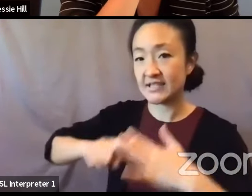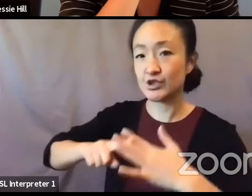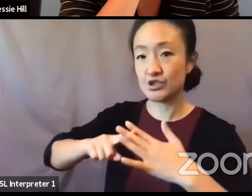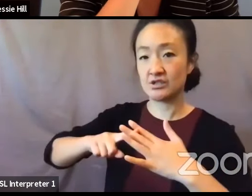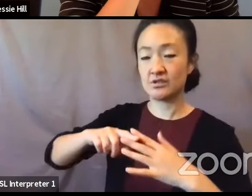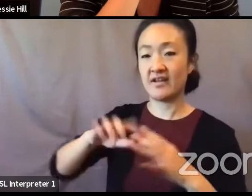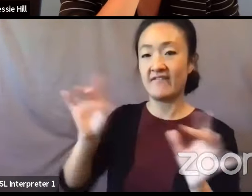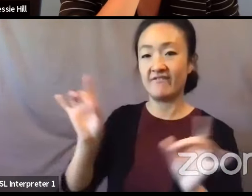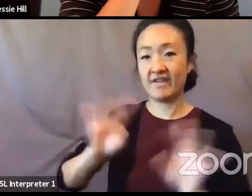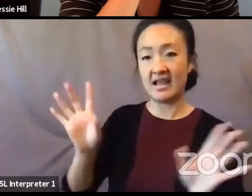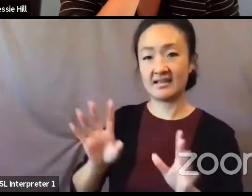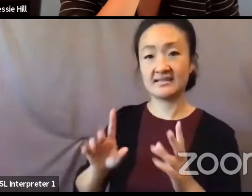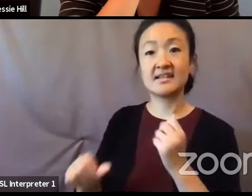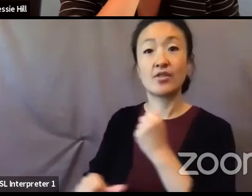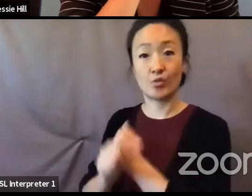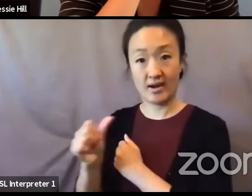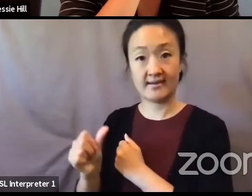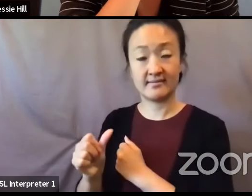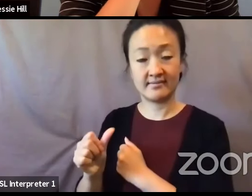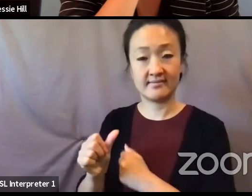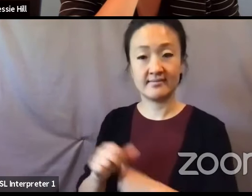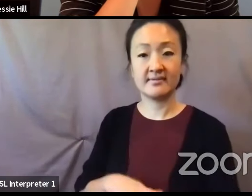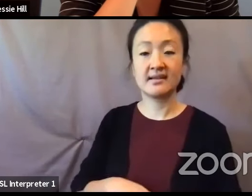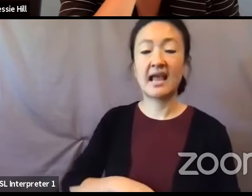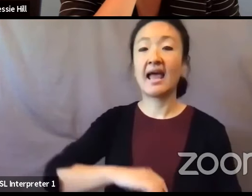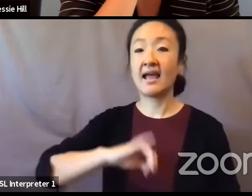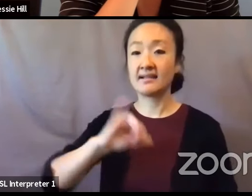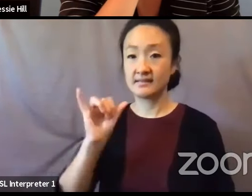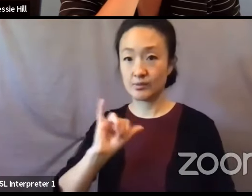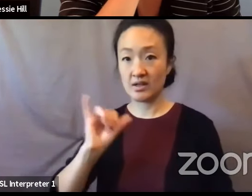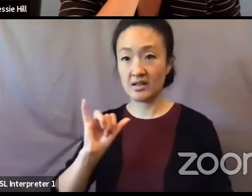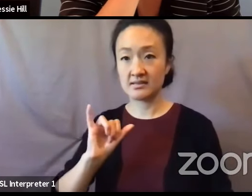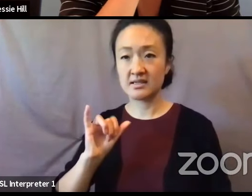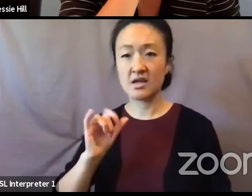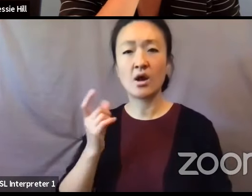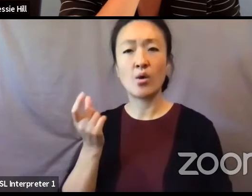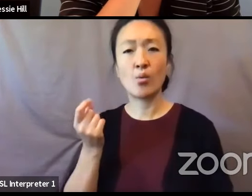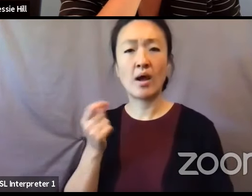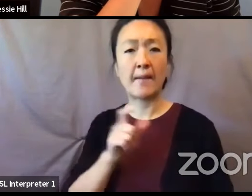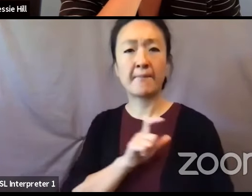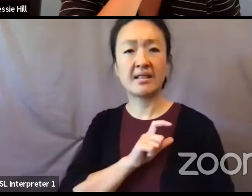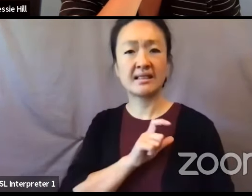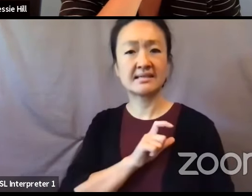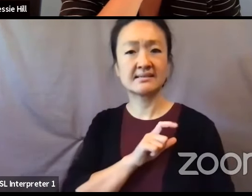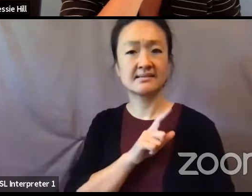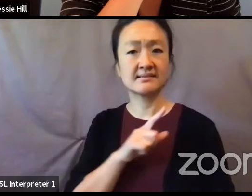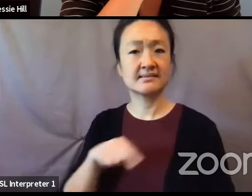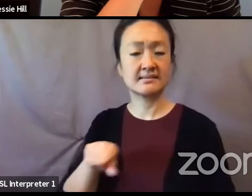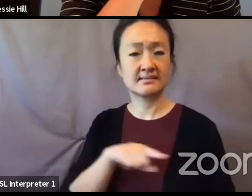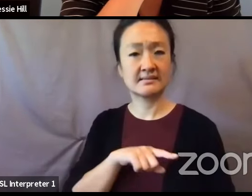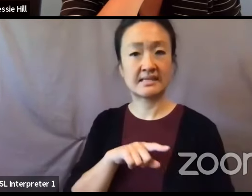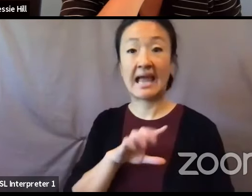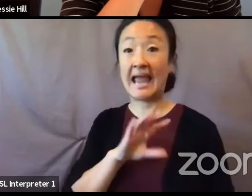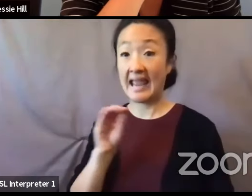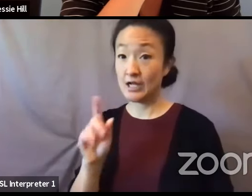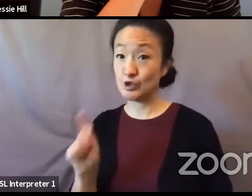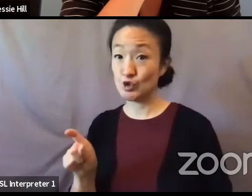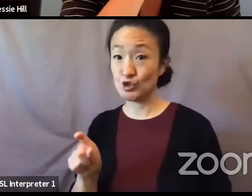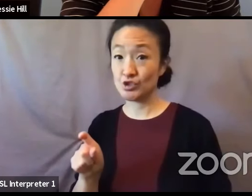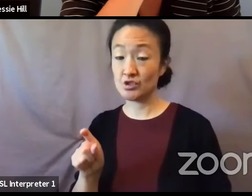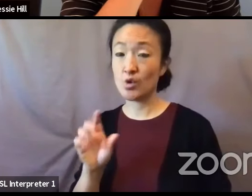or of threats, as well as what it is that the police can and should or should not